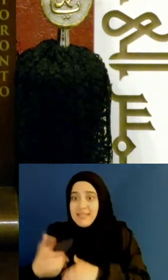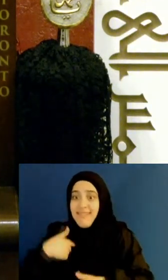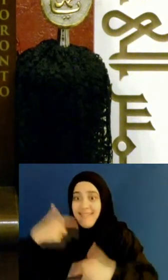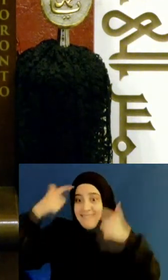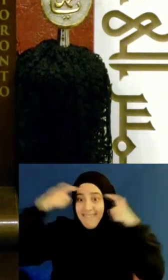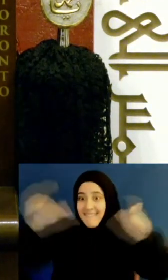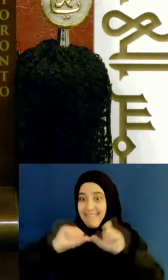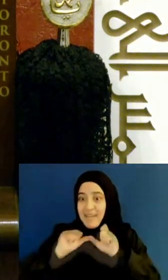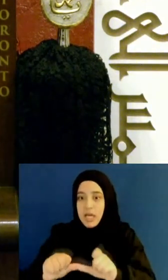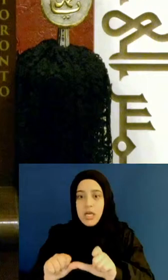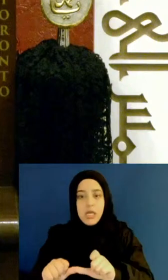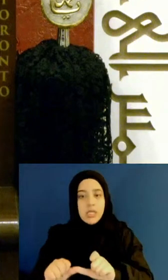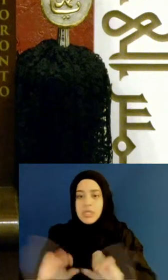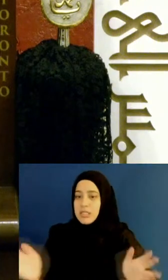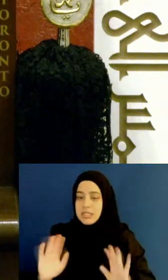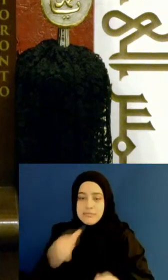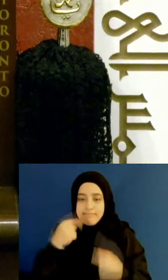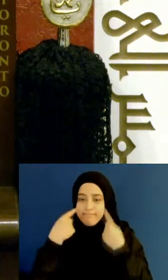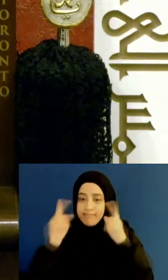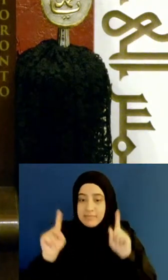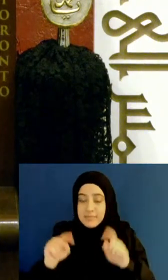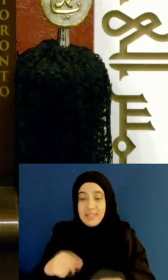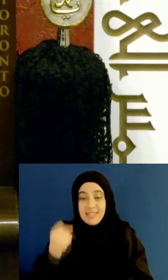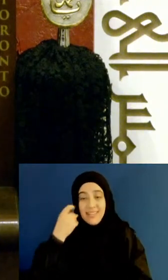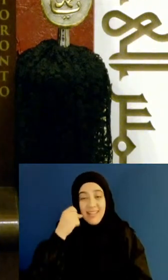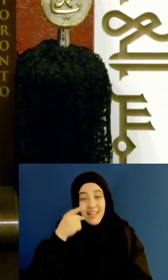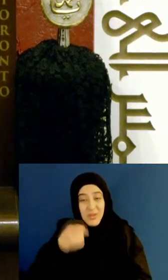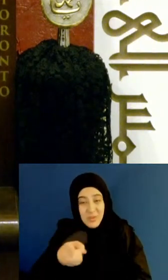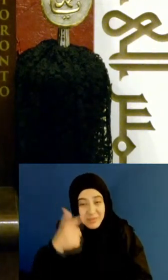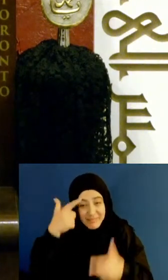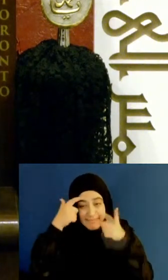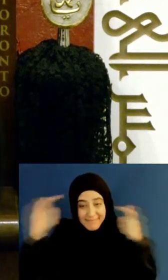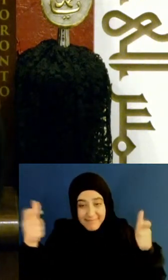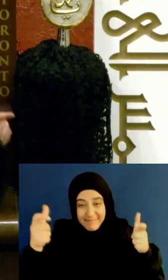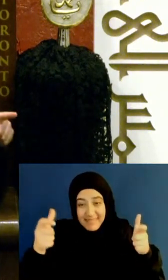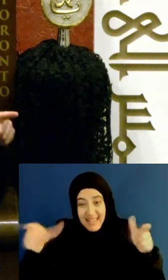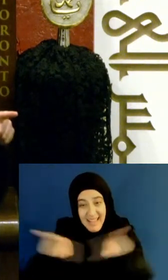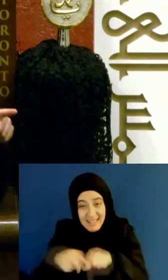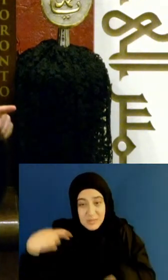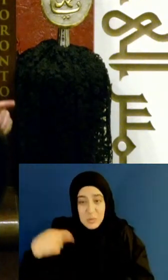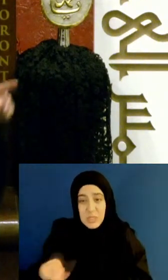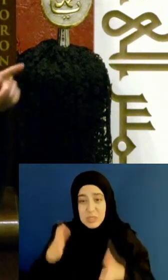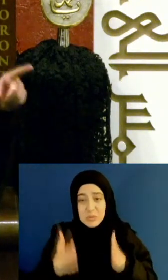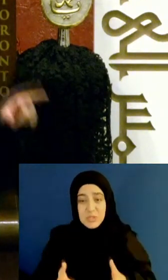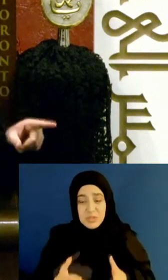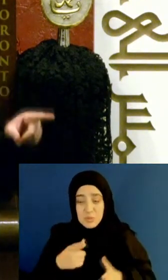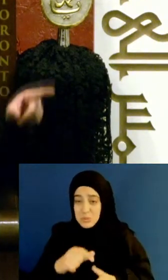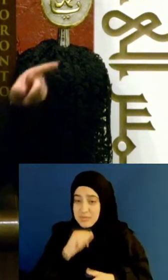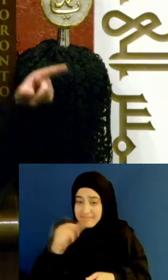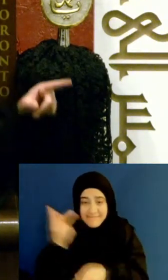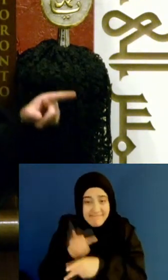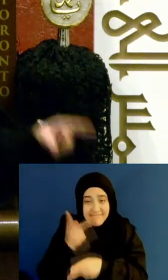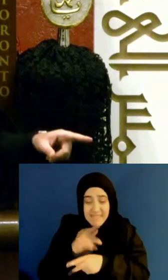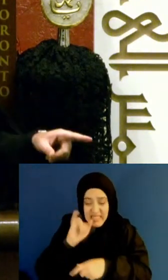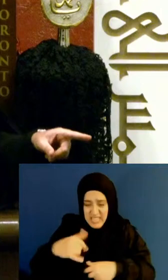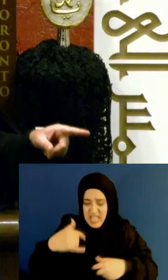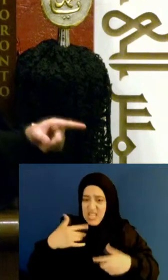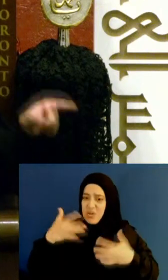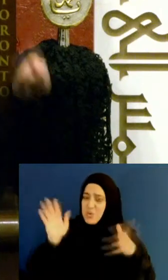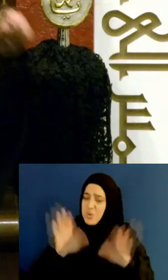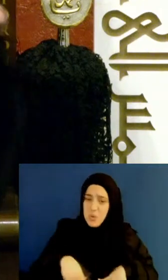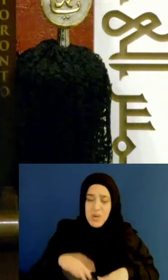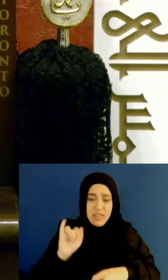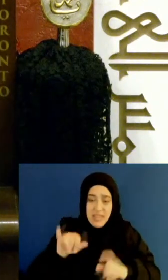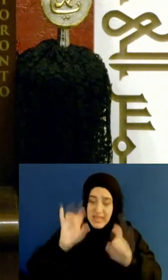the position of a religious person and not have contained this beast of an ego,